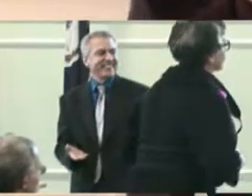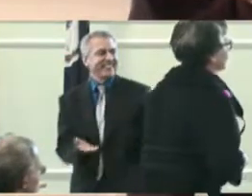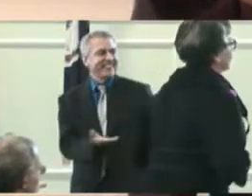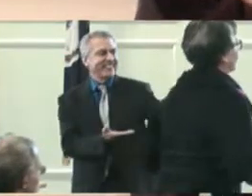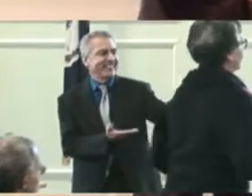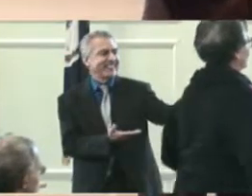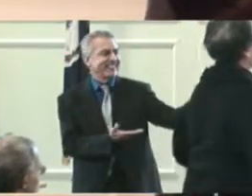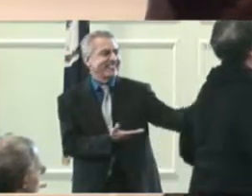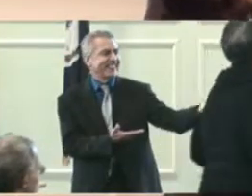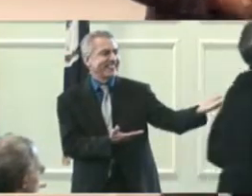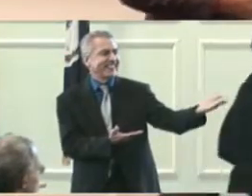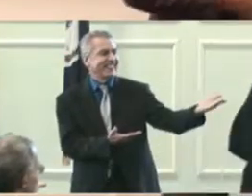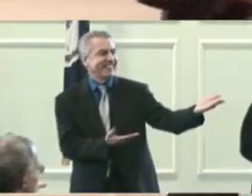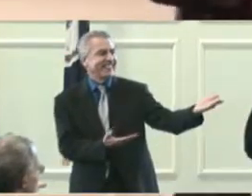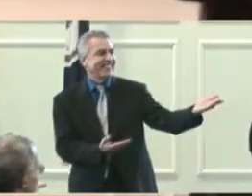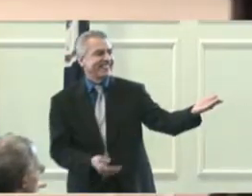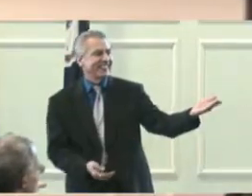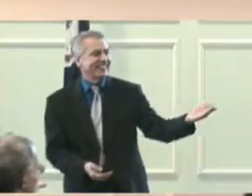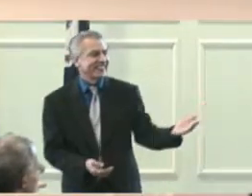up.